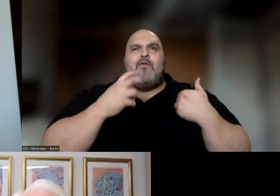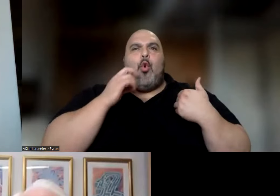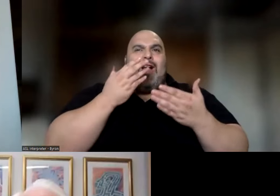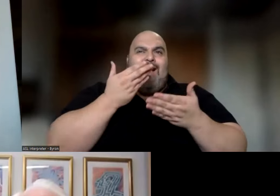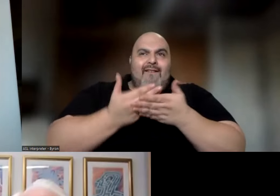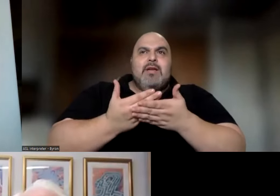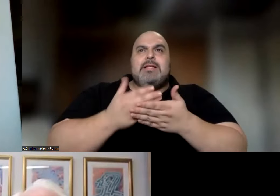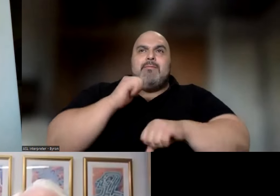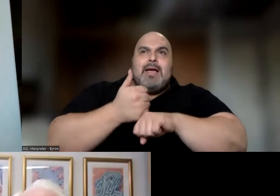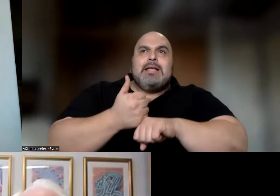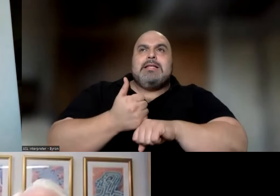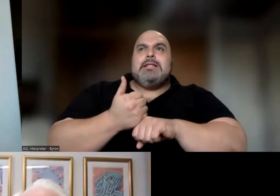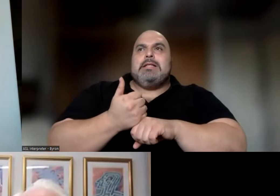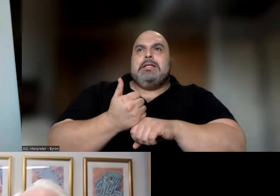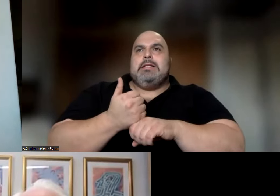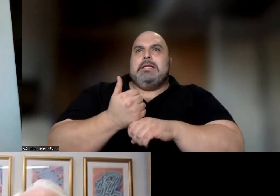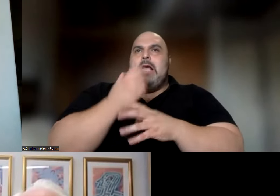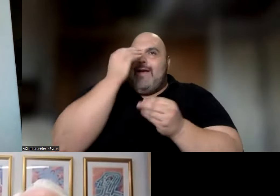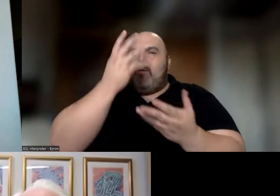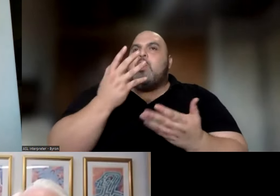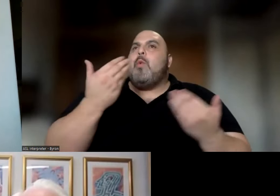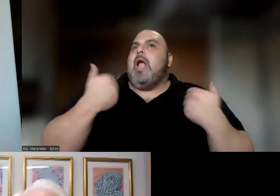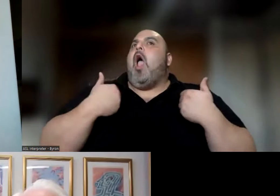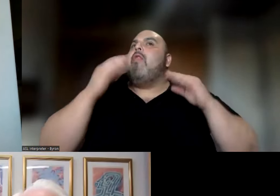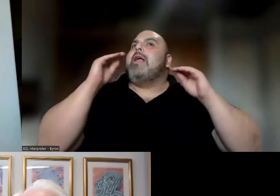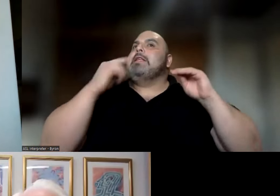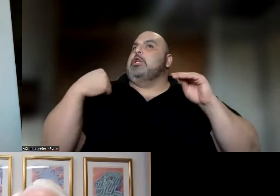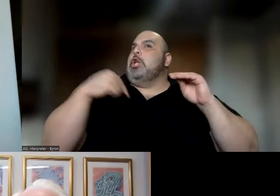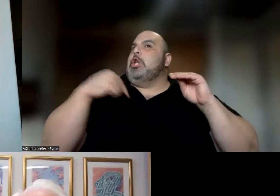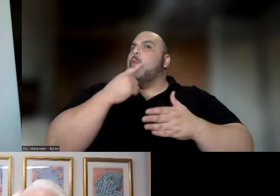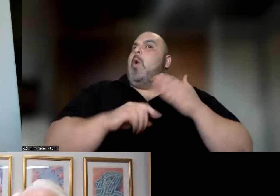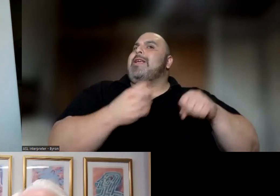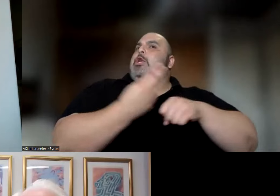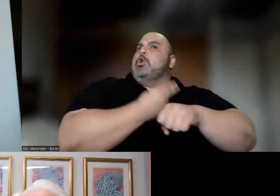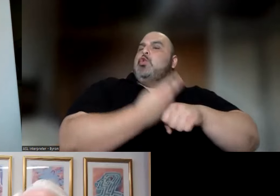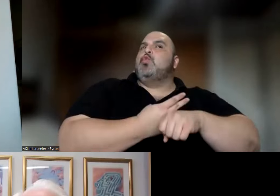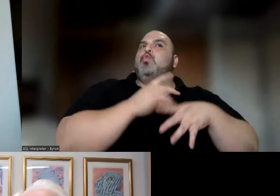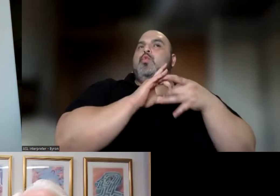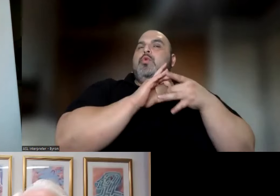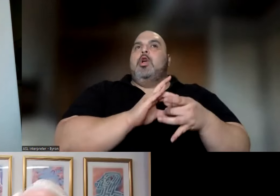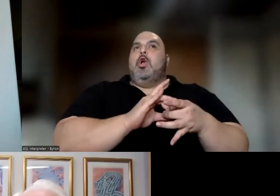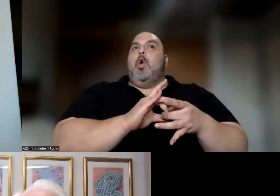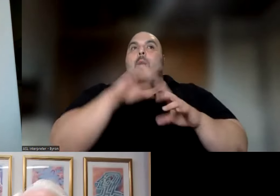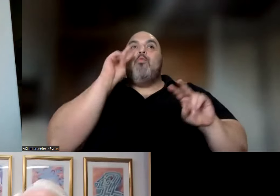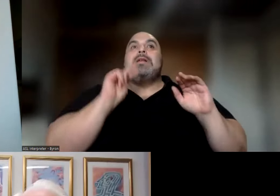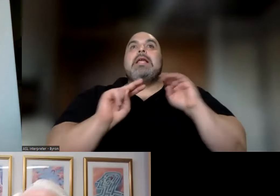we have that teaches us what is useful in terms of